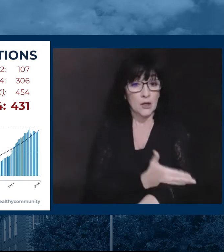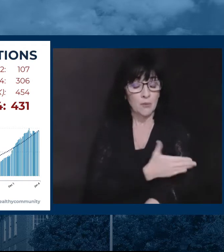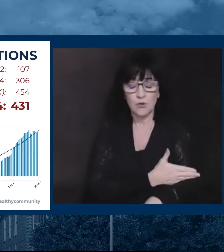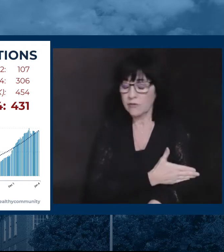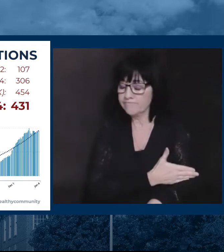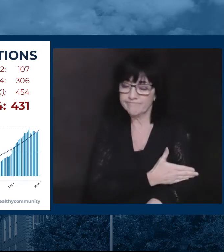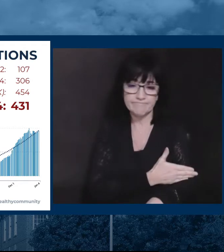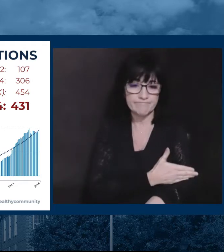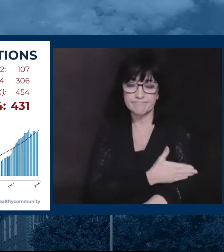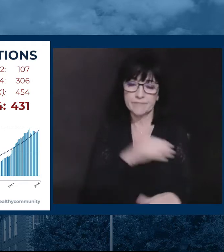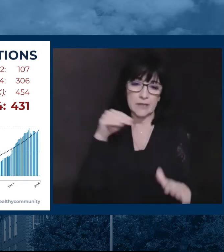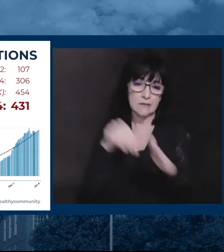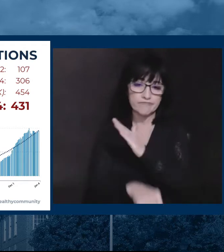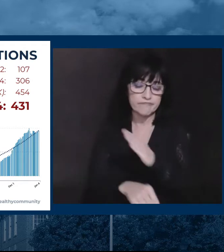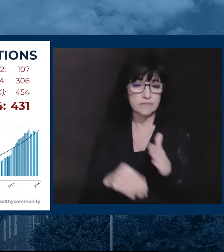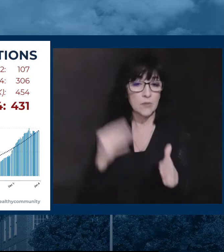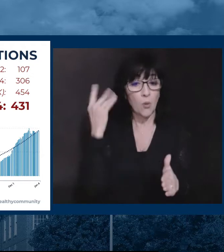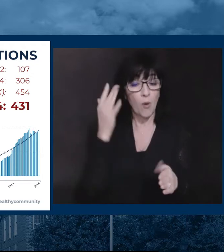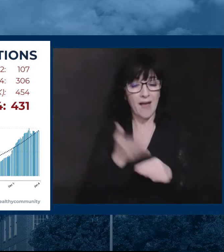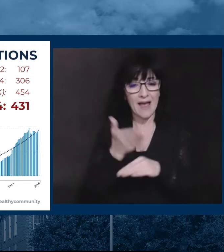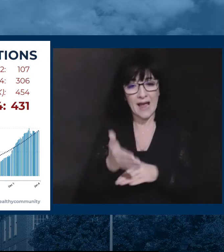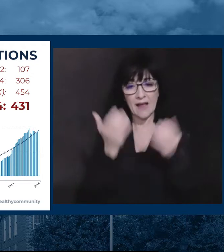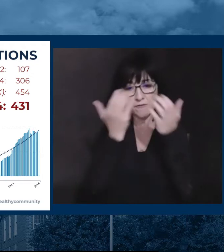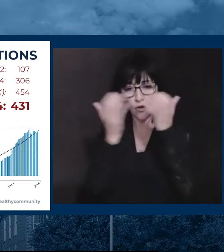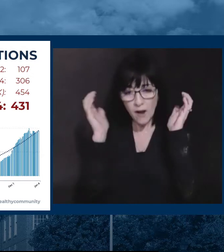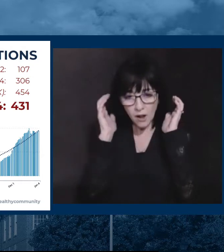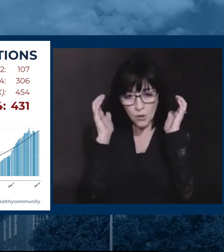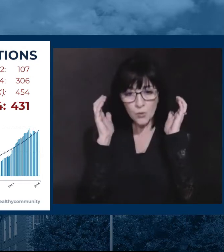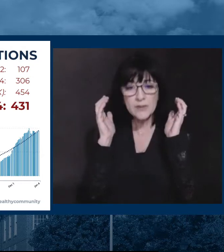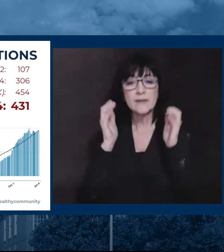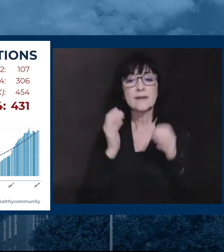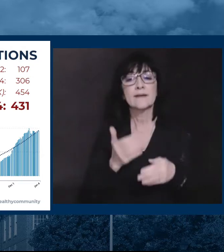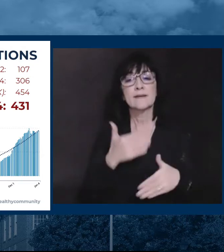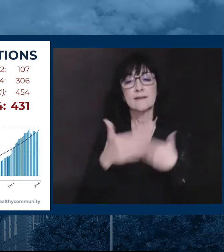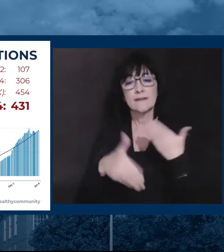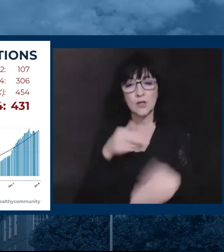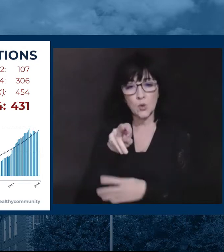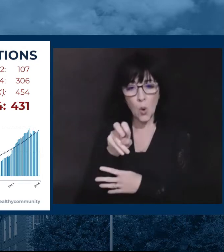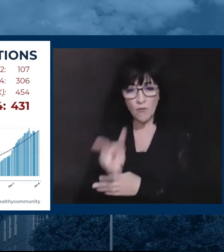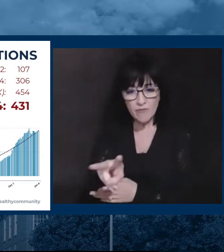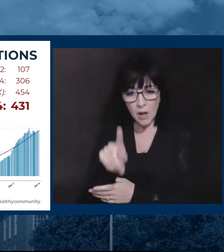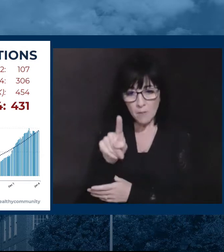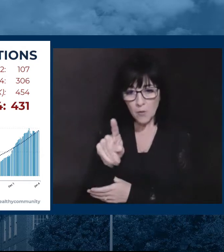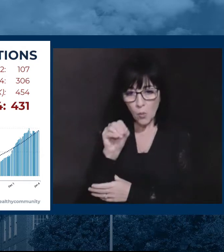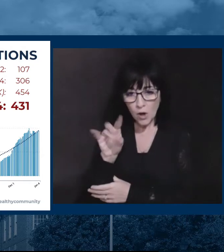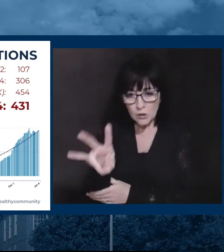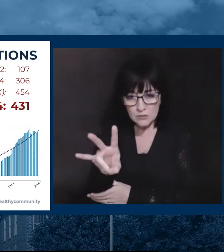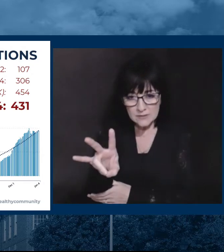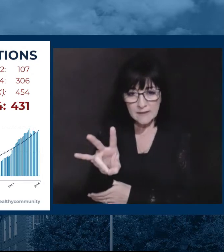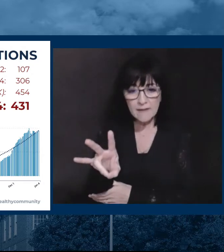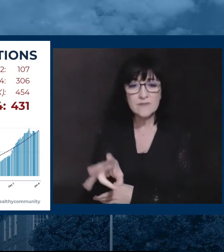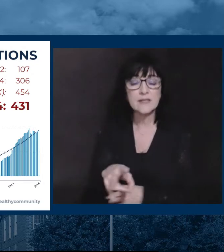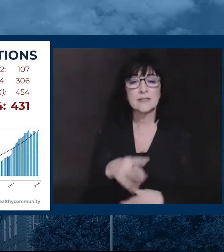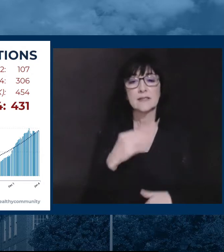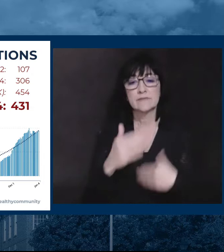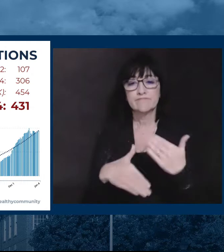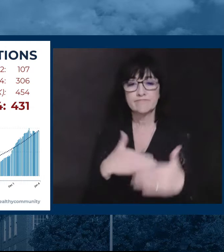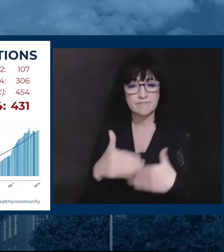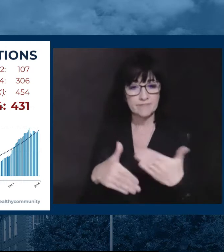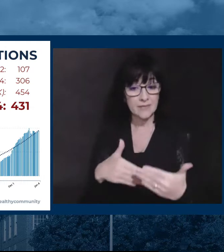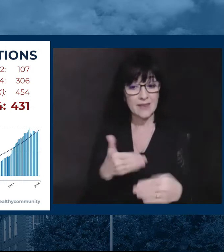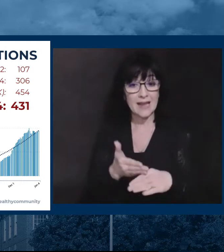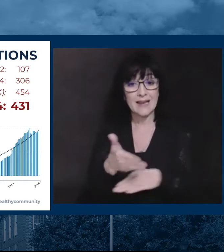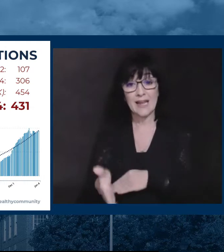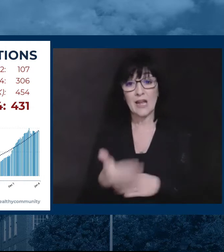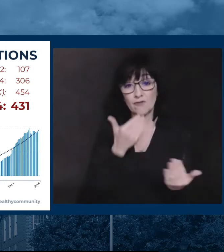saw this run up in December, November and December, from 107 hospitalizations on November